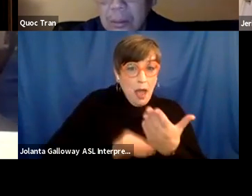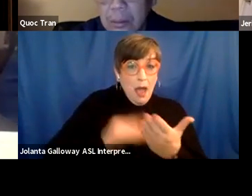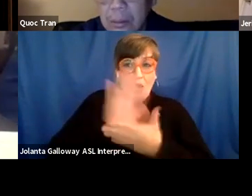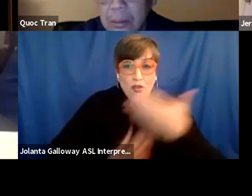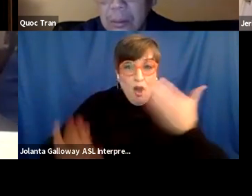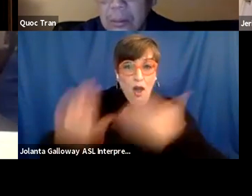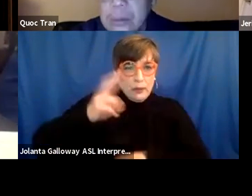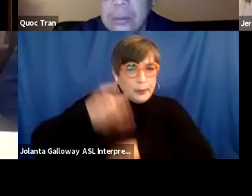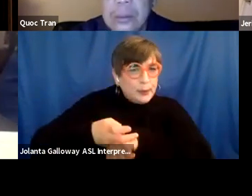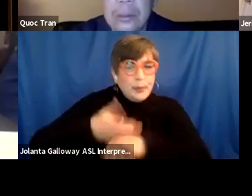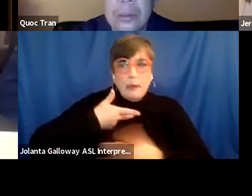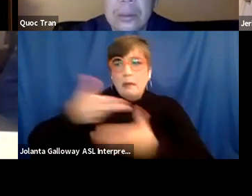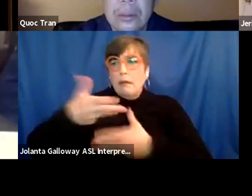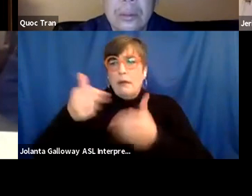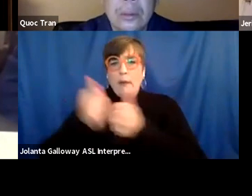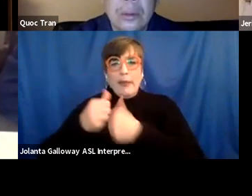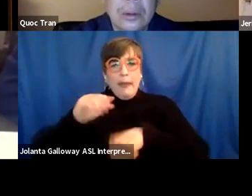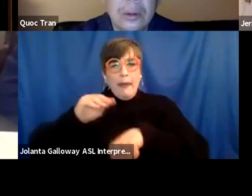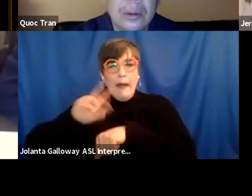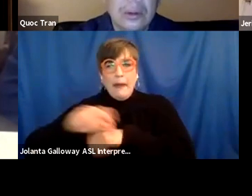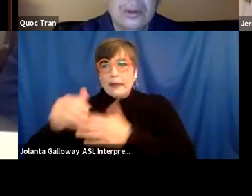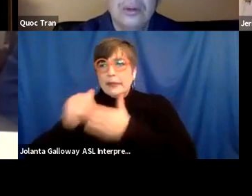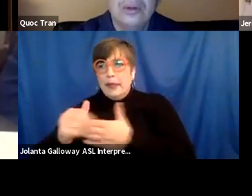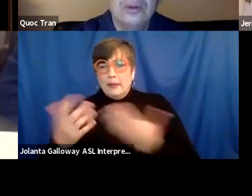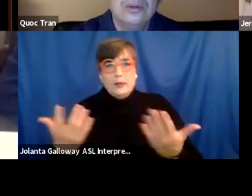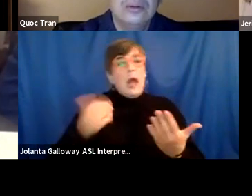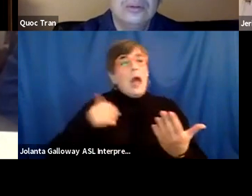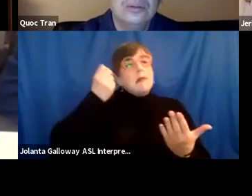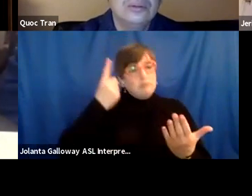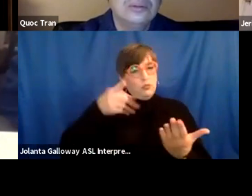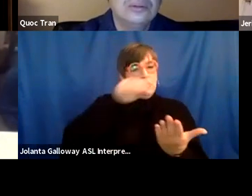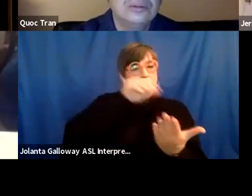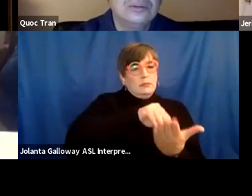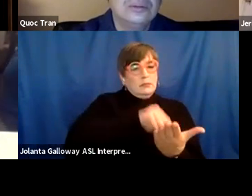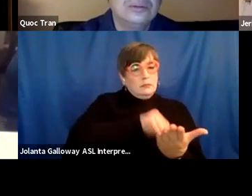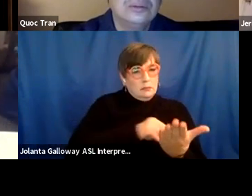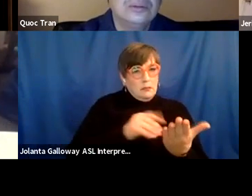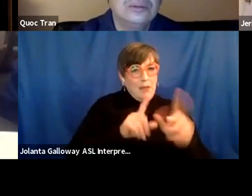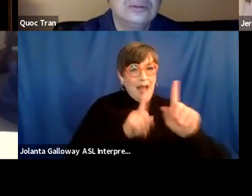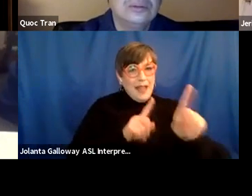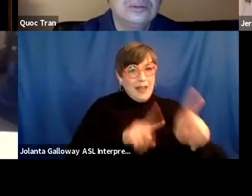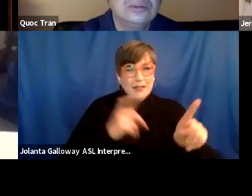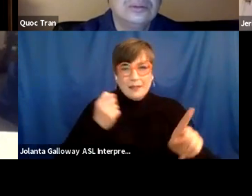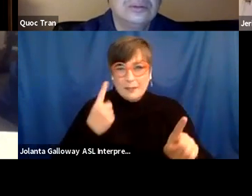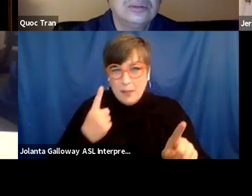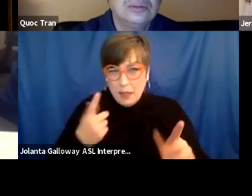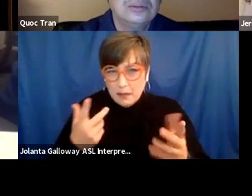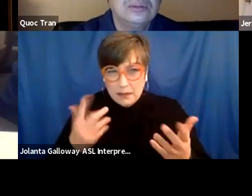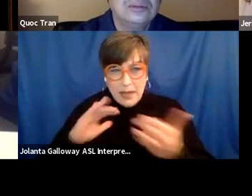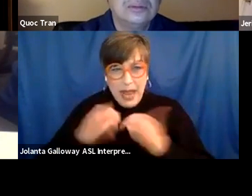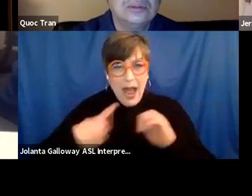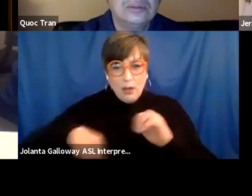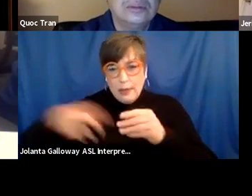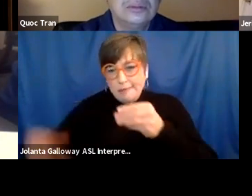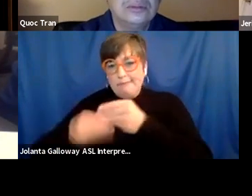interactions beyond attendance. So how do we unpack that a little bit more, Superintendent? I'm sure it's a big concern of yours